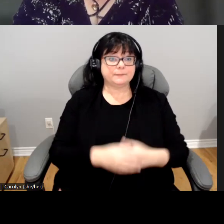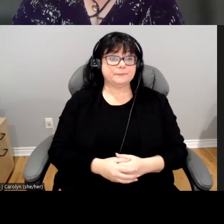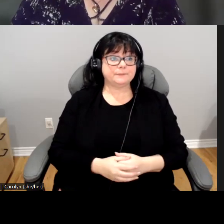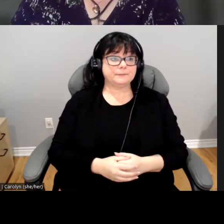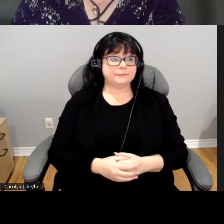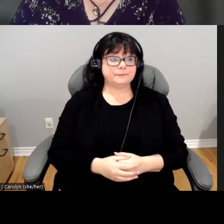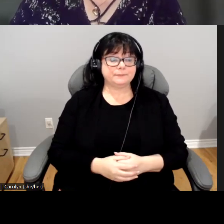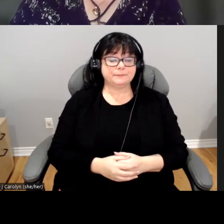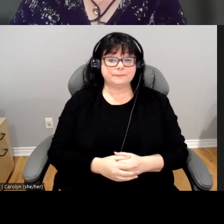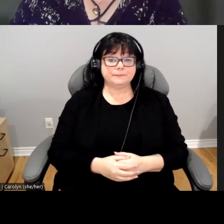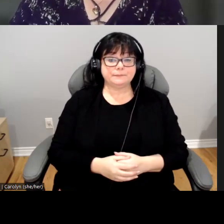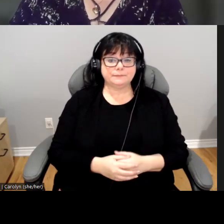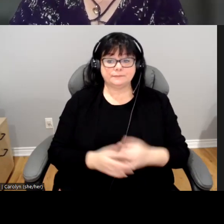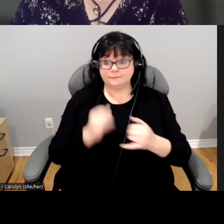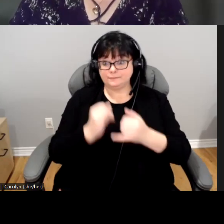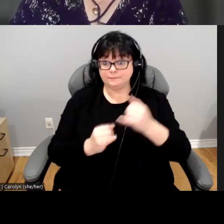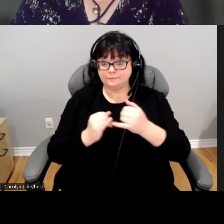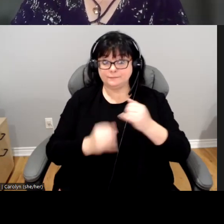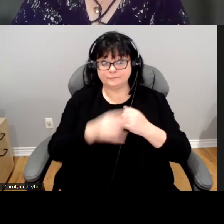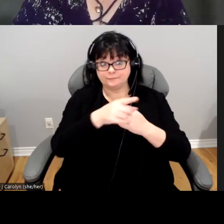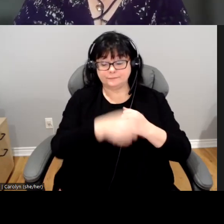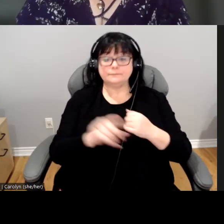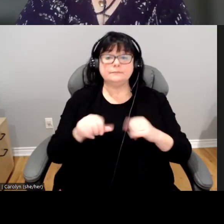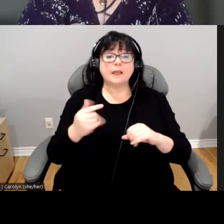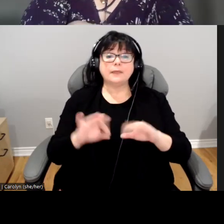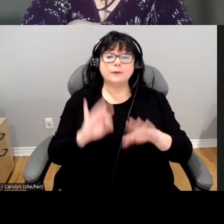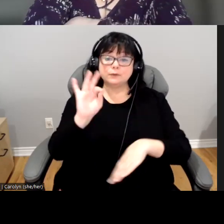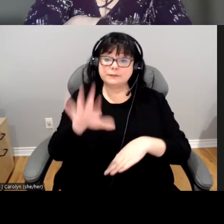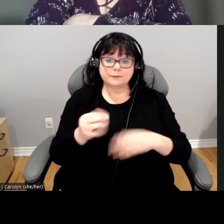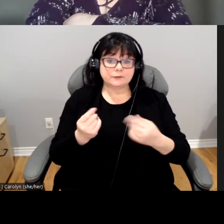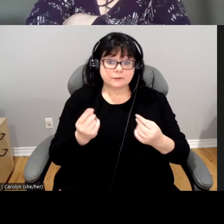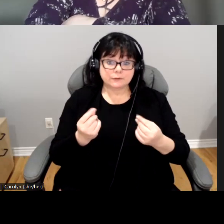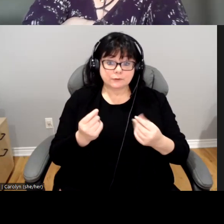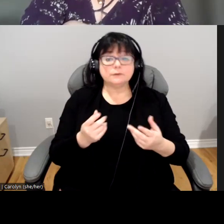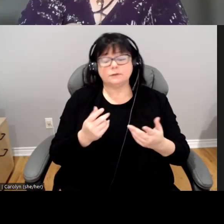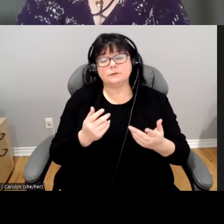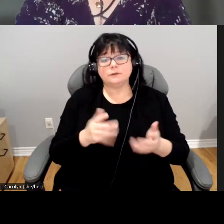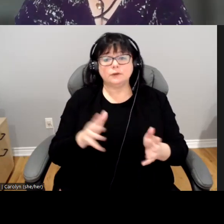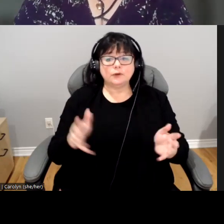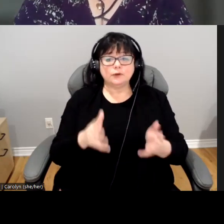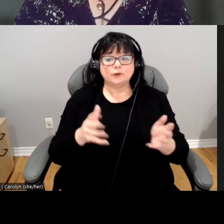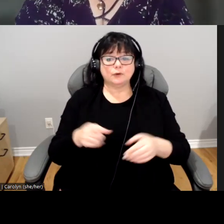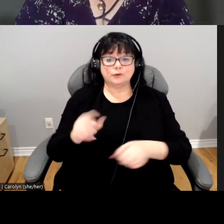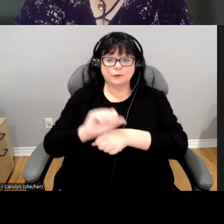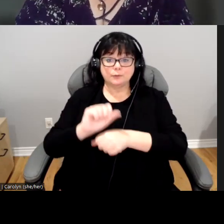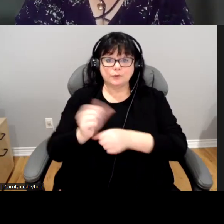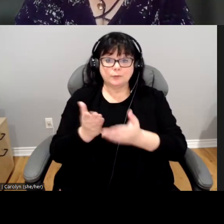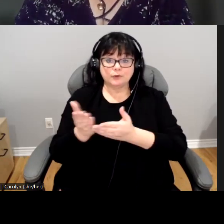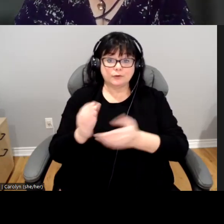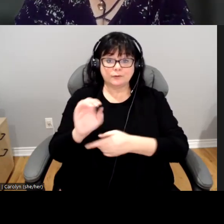today. Other tips is try to provide collaborative services during the ES times. And I'll tell you